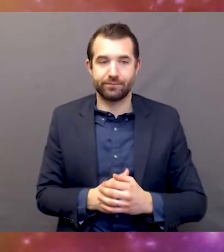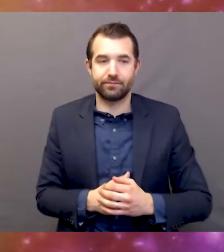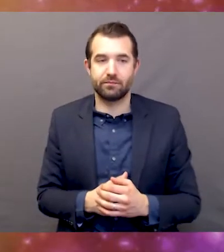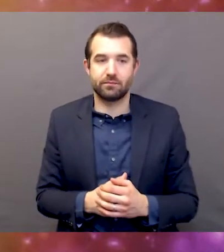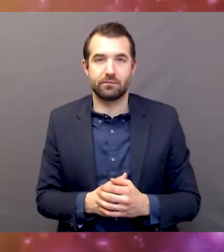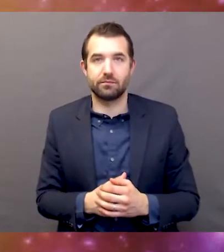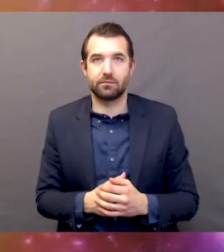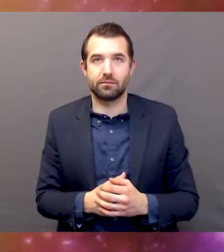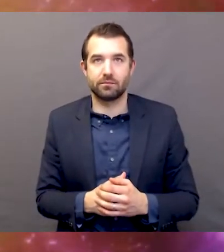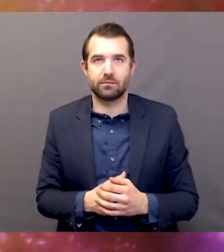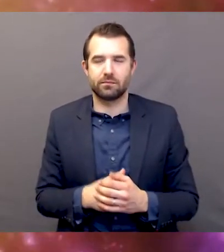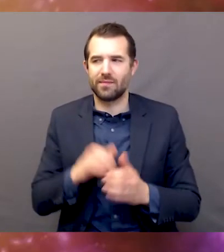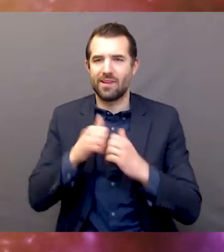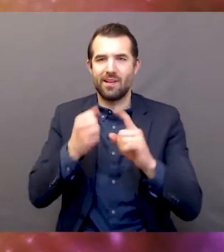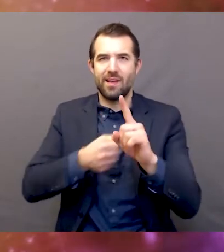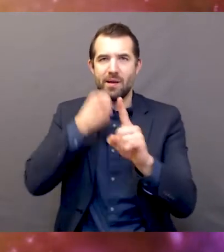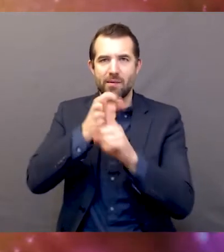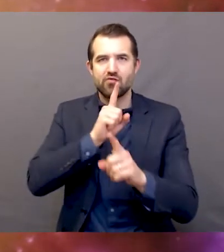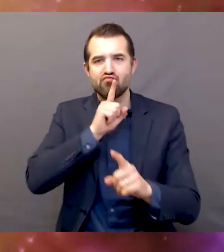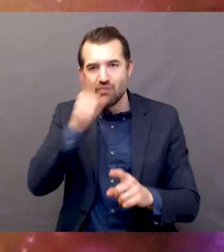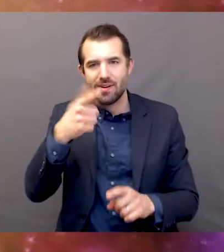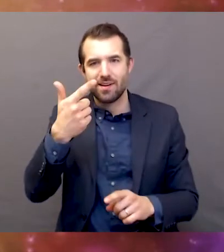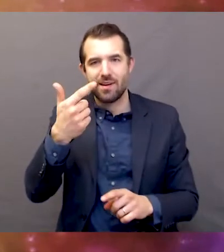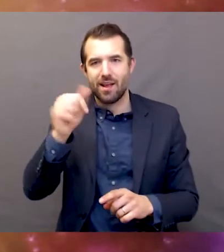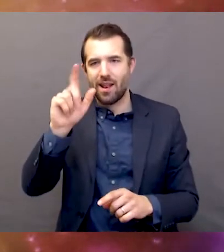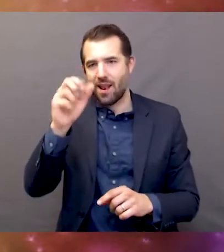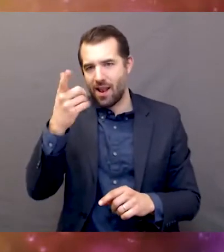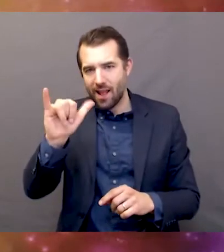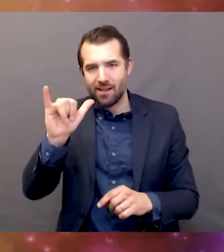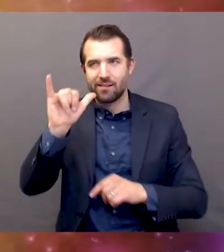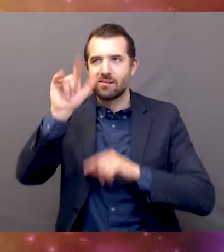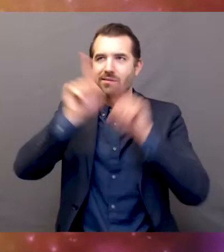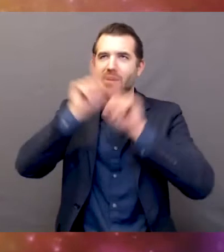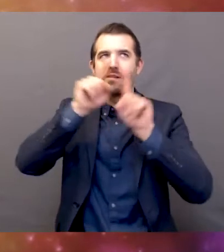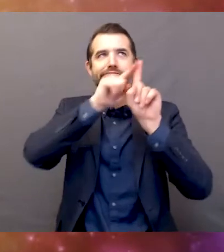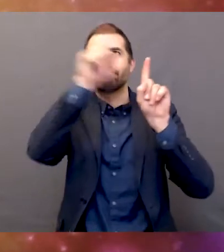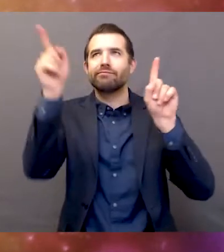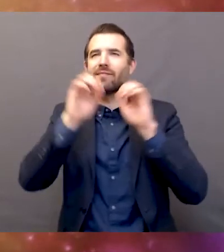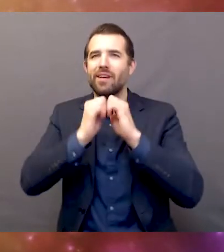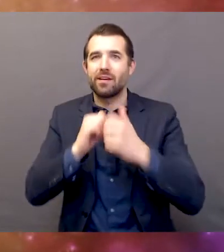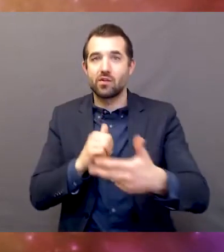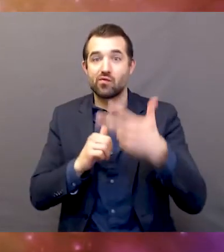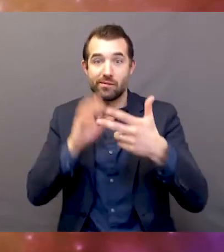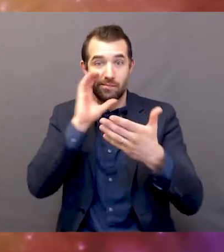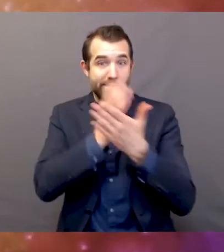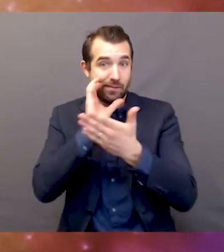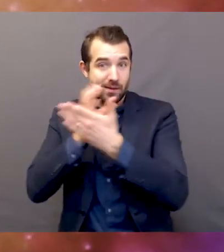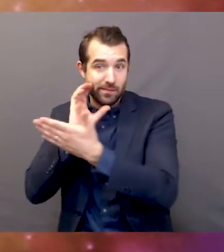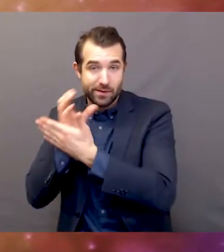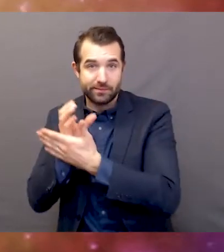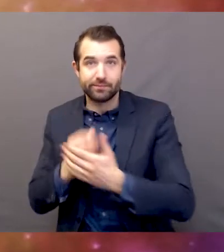What do these jet outbursts do to real galaxies and clusters? The three figures here show a family of dark matter halos